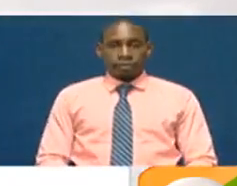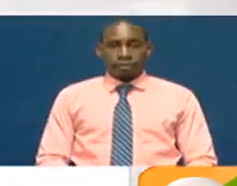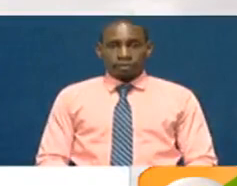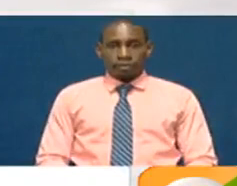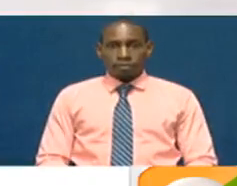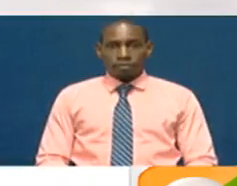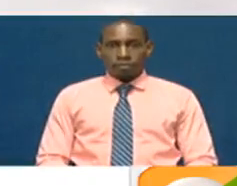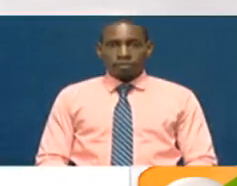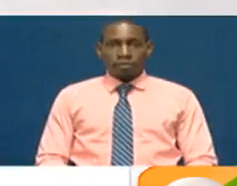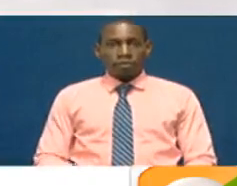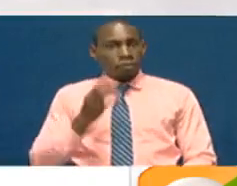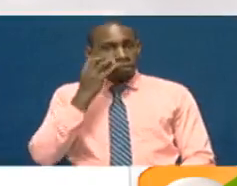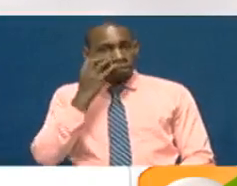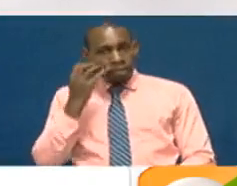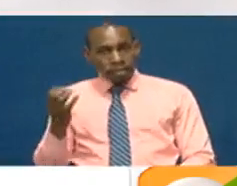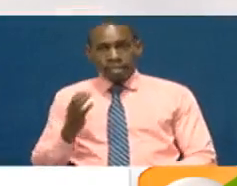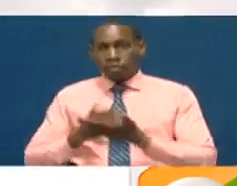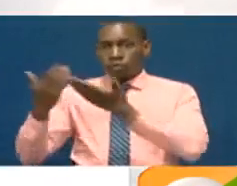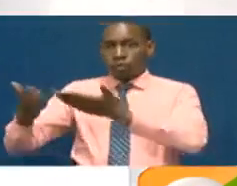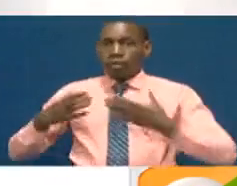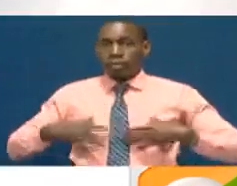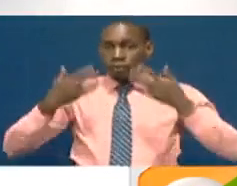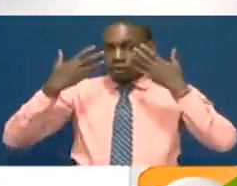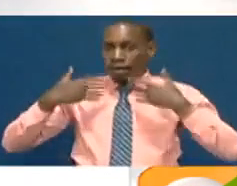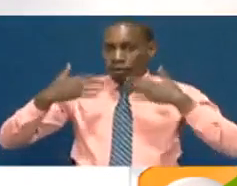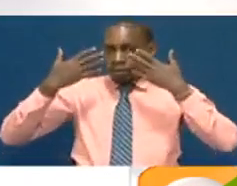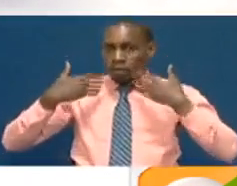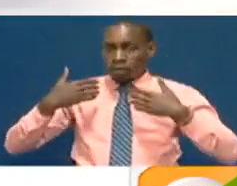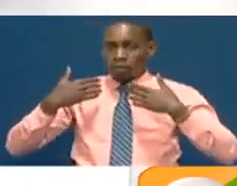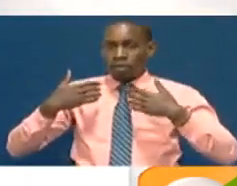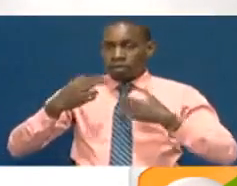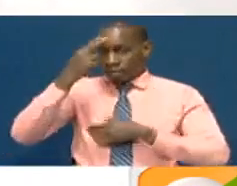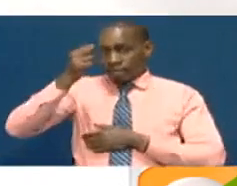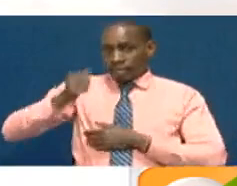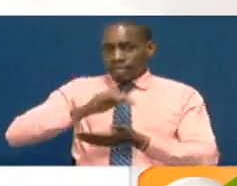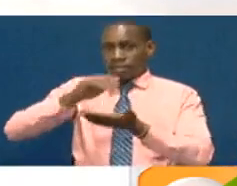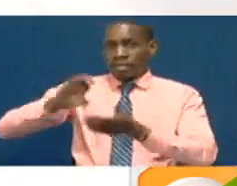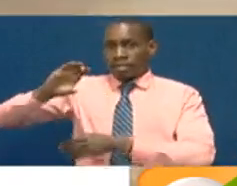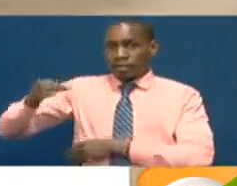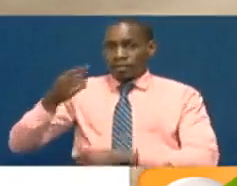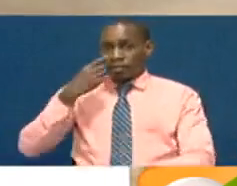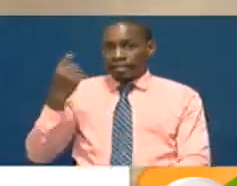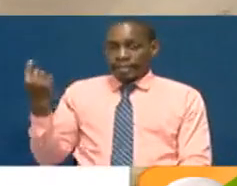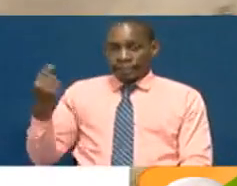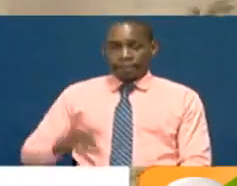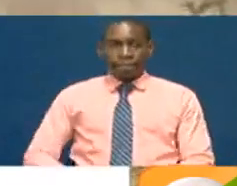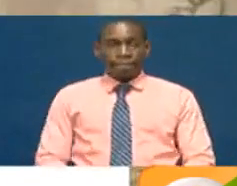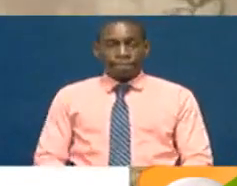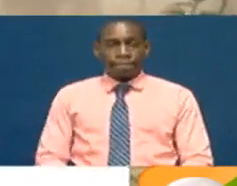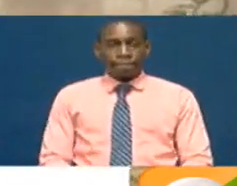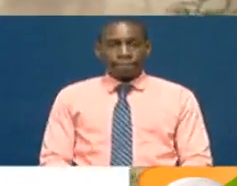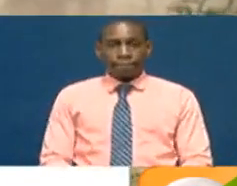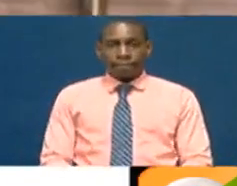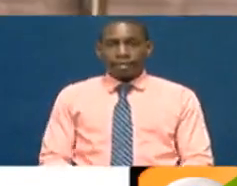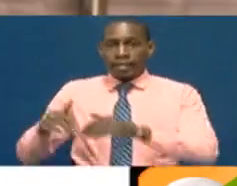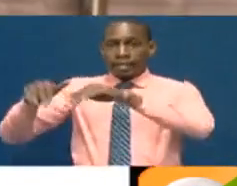A cloud of sorrow welcomed mourners to Osiligi Farm in Kajiado Central Constituency for